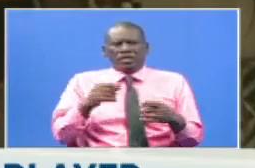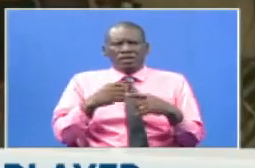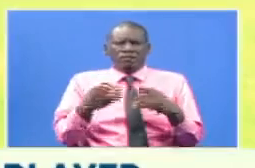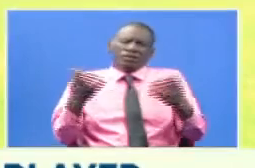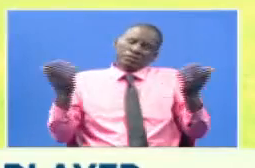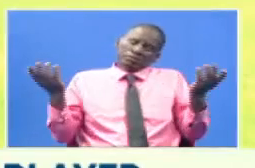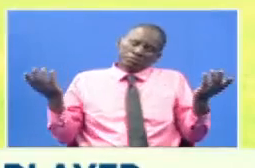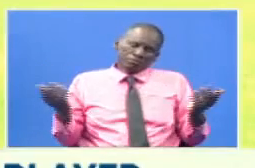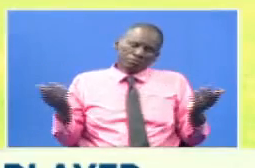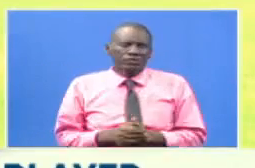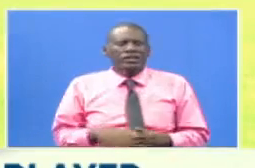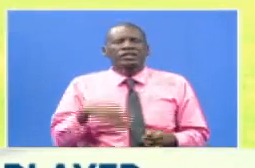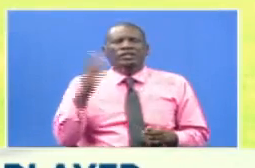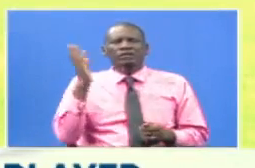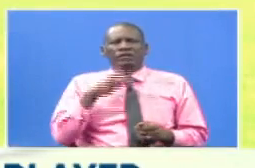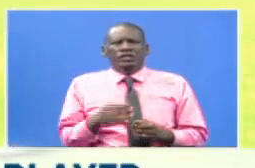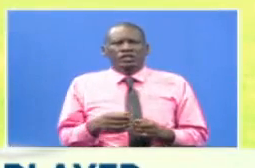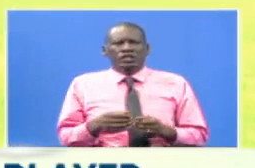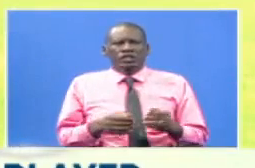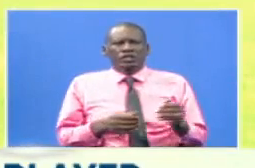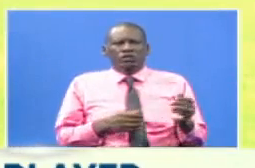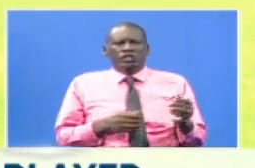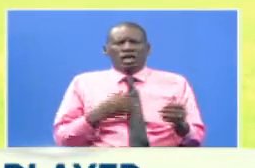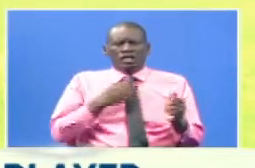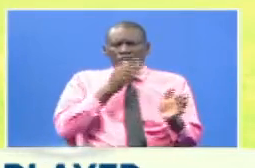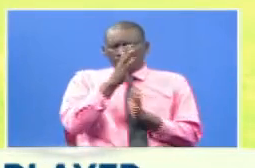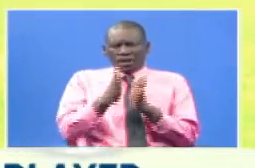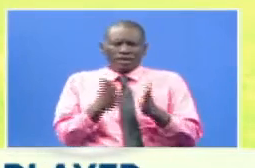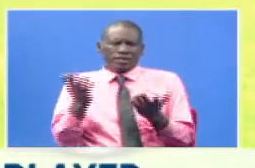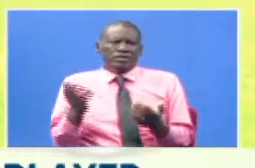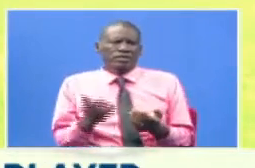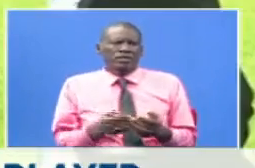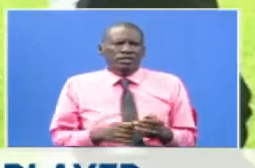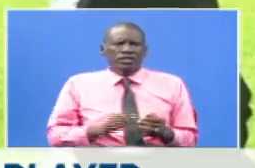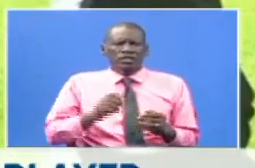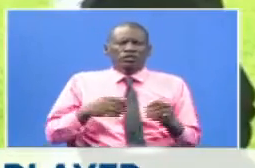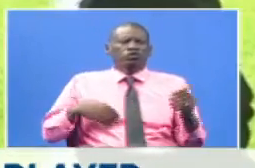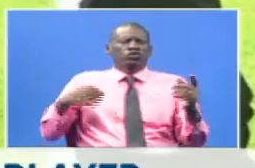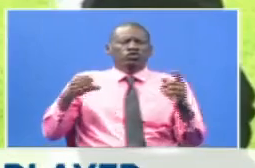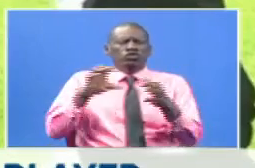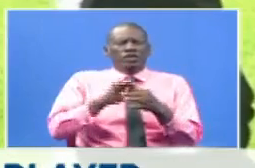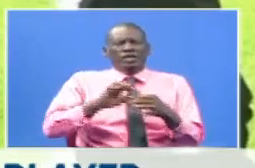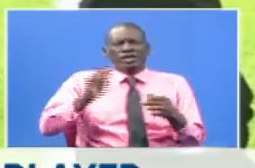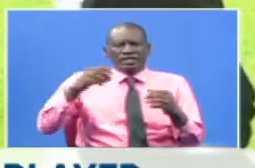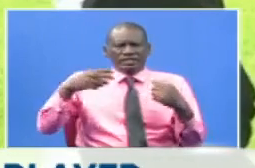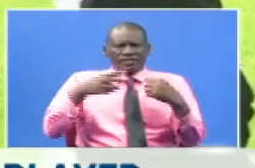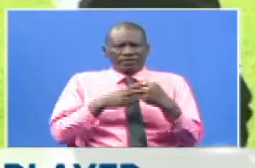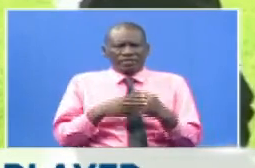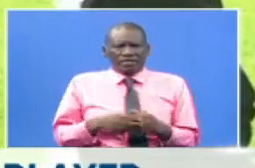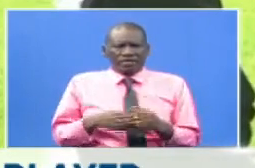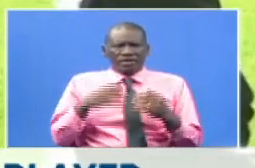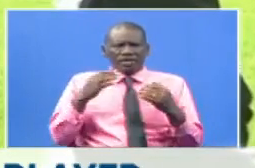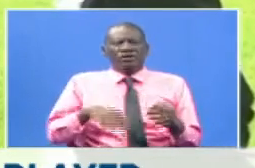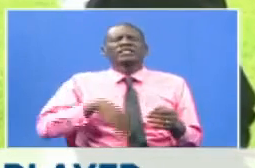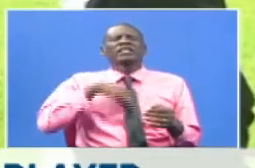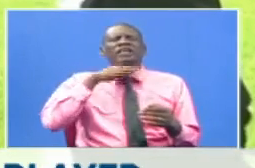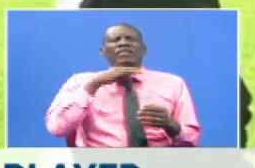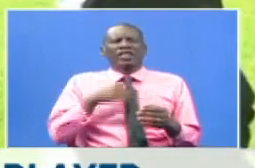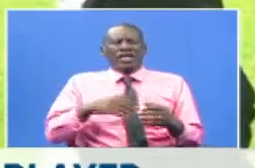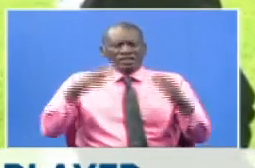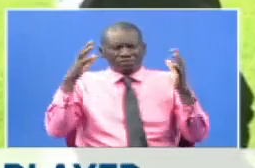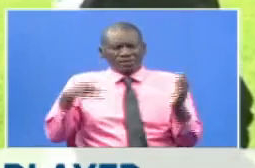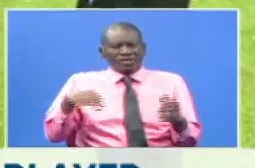round yeye alikuwa na plan to make Kenya sevens. His demise has dealt a